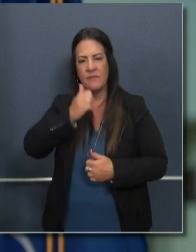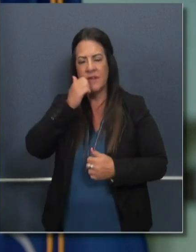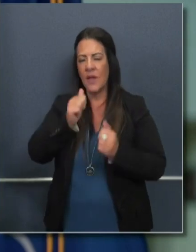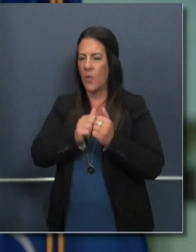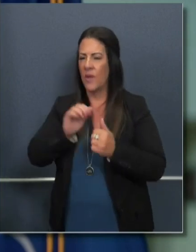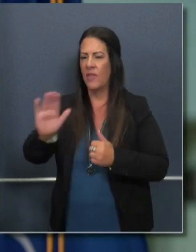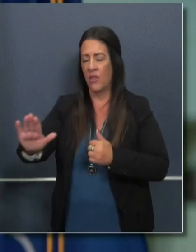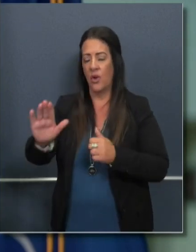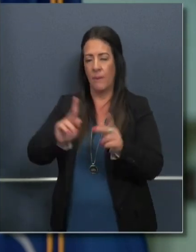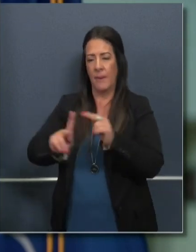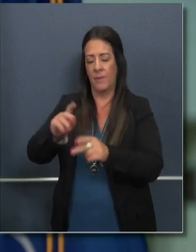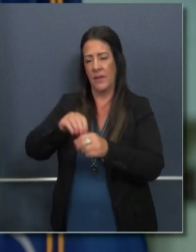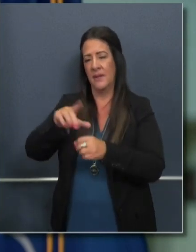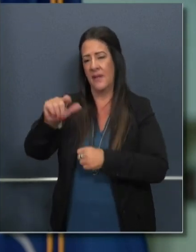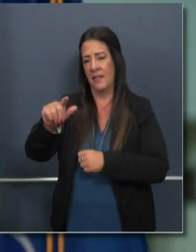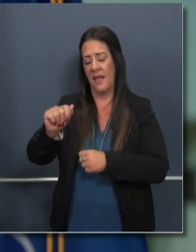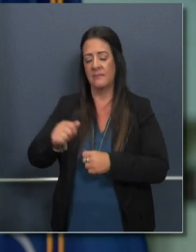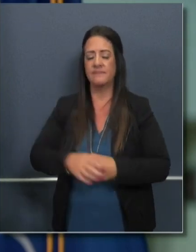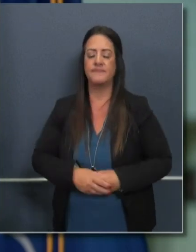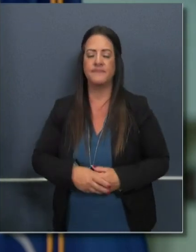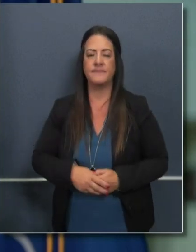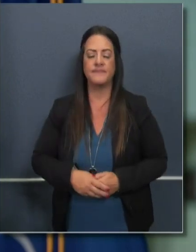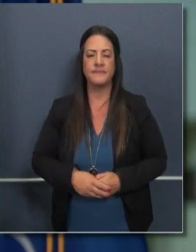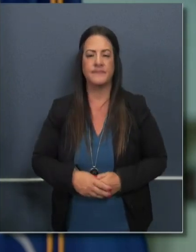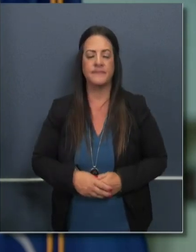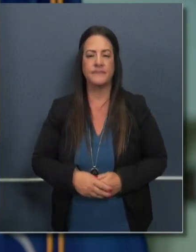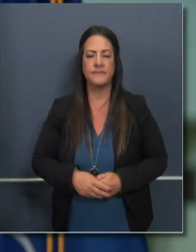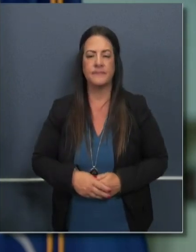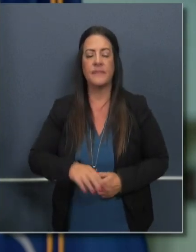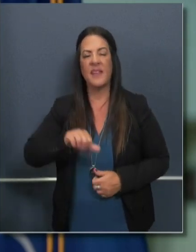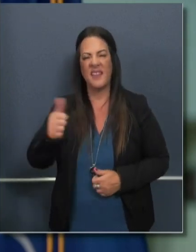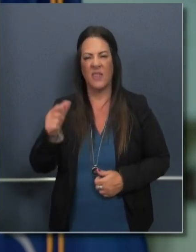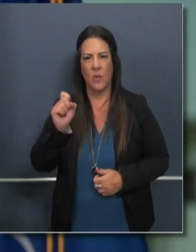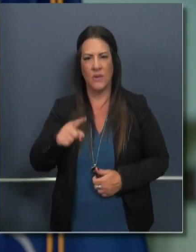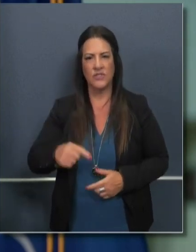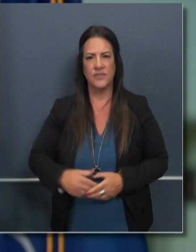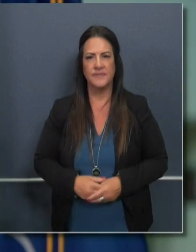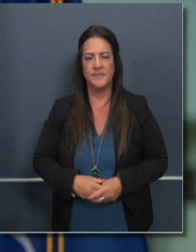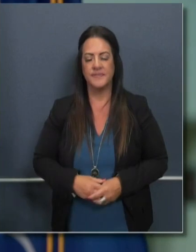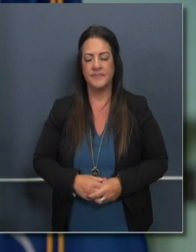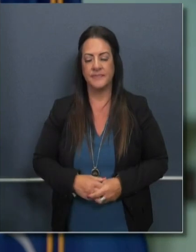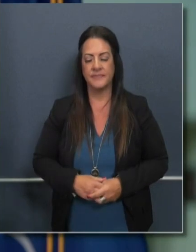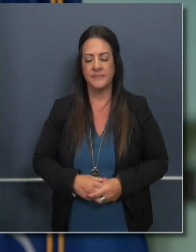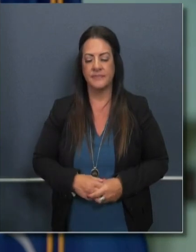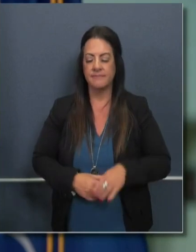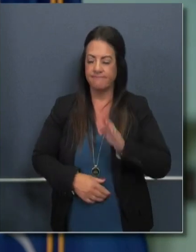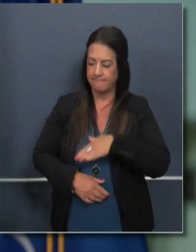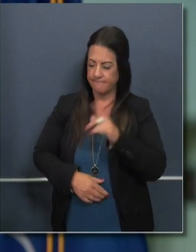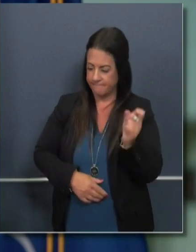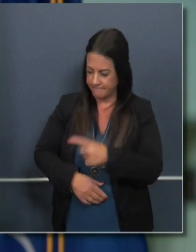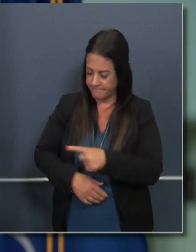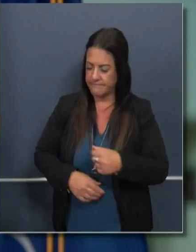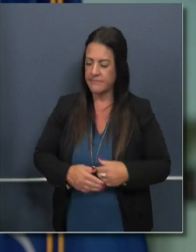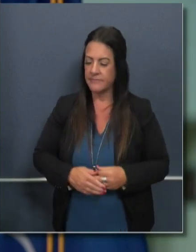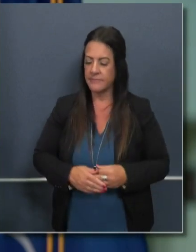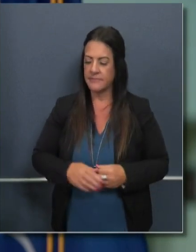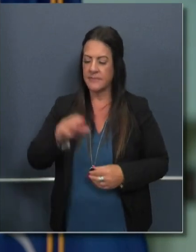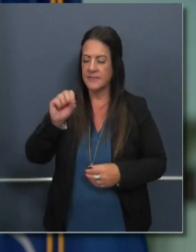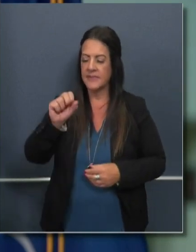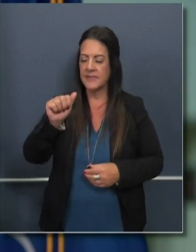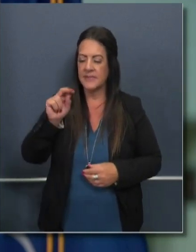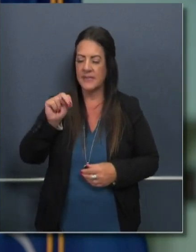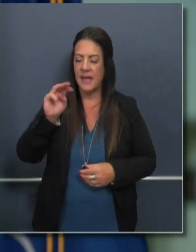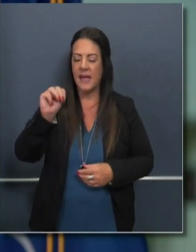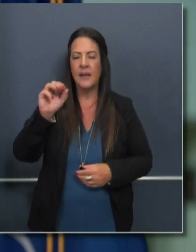their team. Plater, NBC Bay Area. Thank you. Governor, San Mateo County